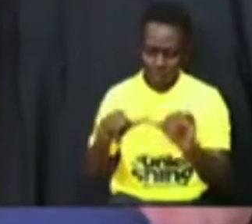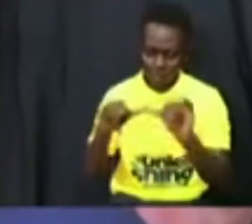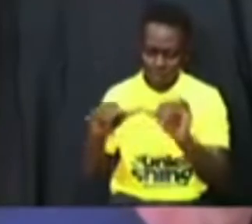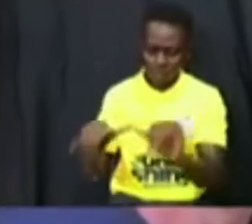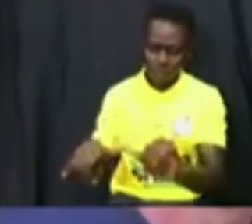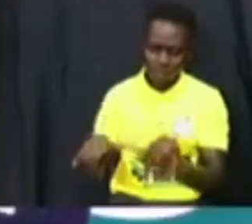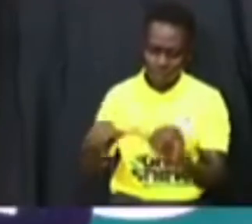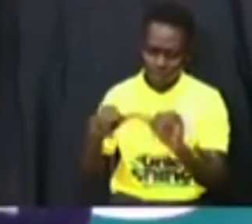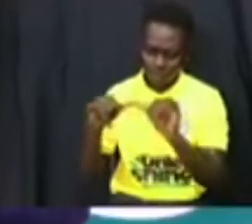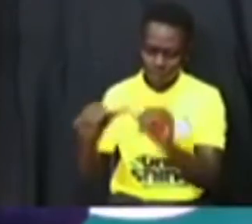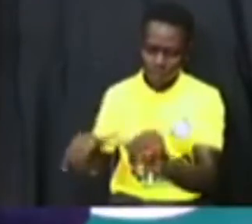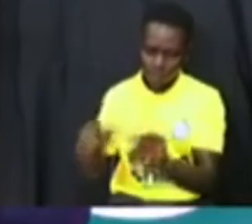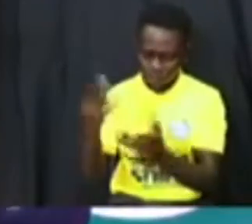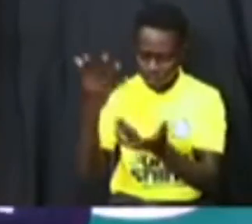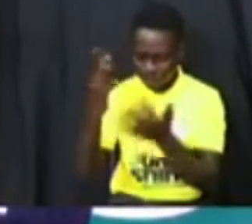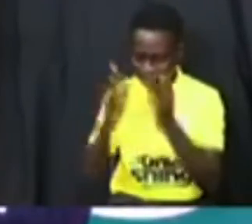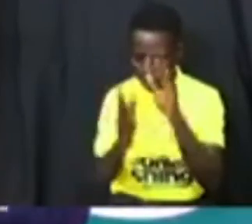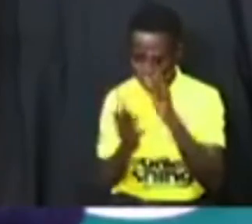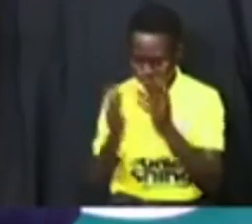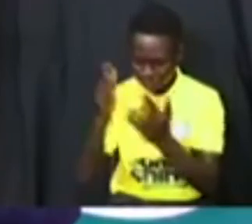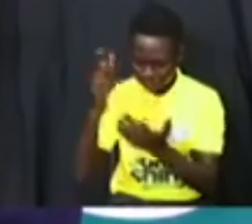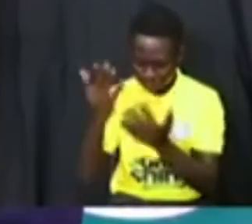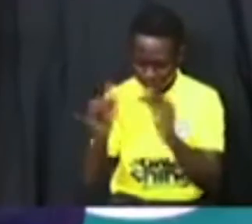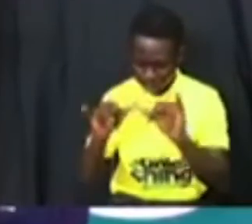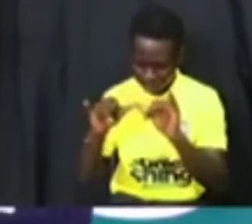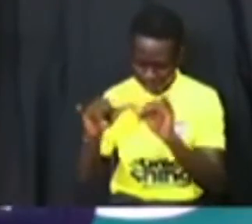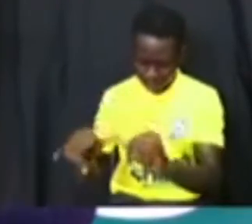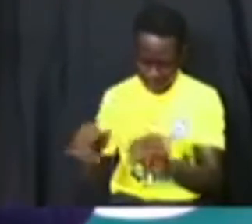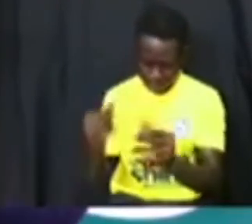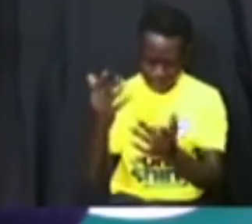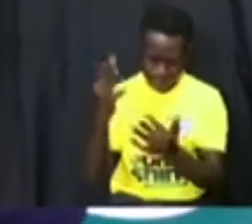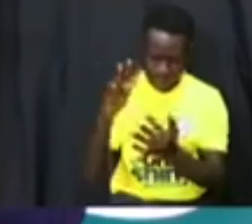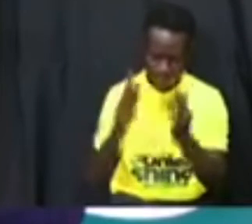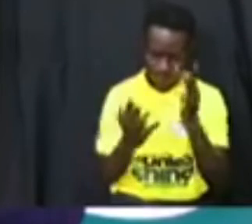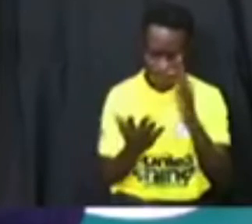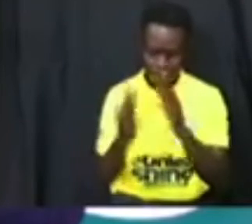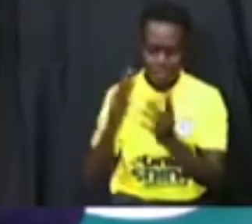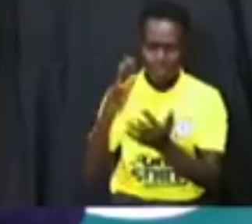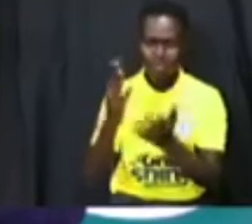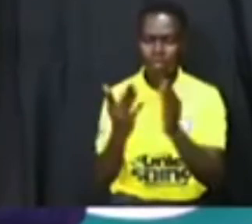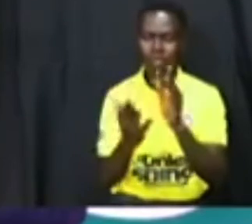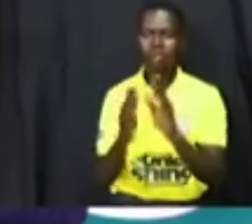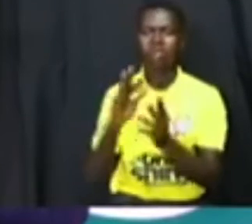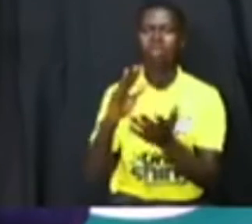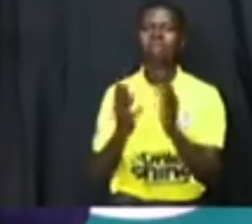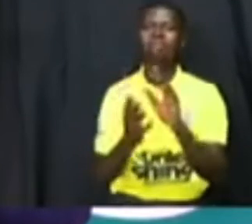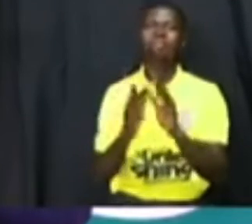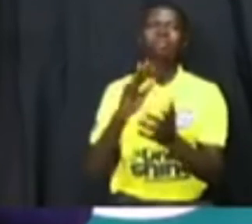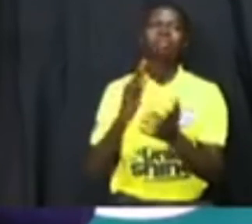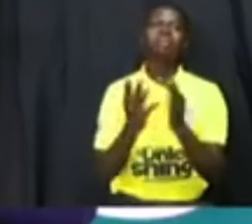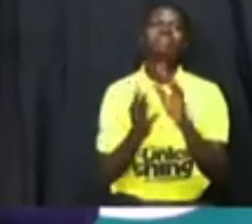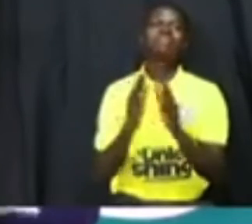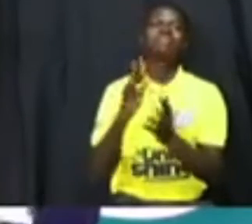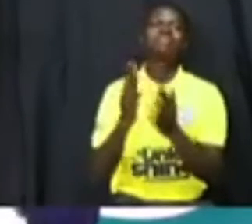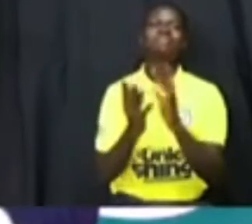Speak. Speak. Speak. Speak. Rokoto le